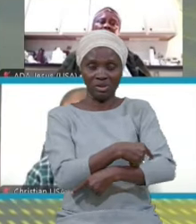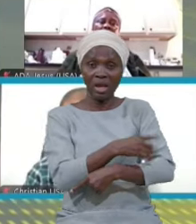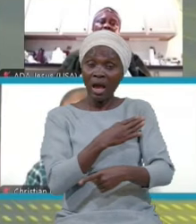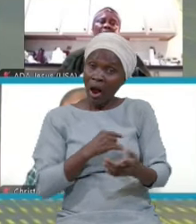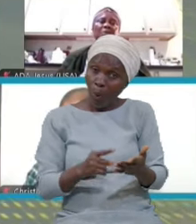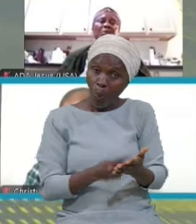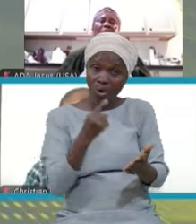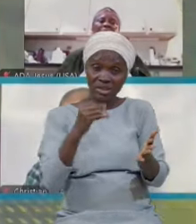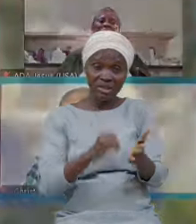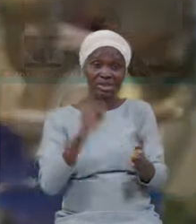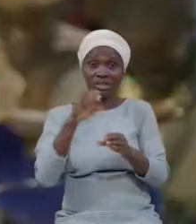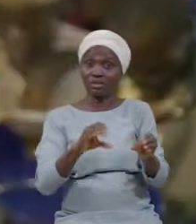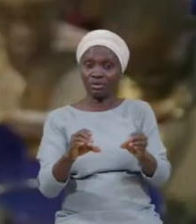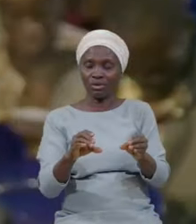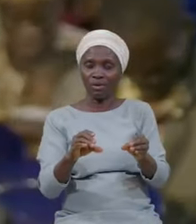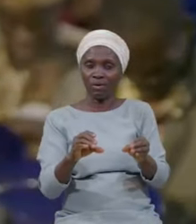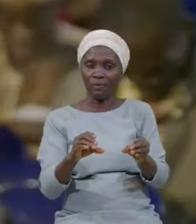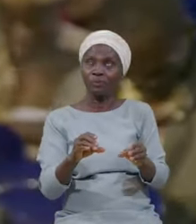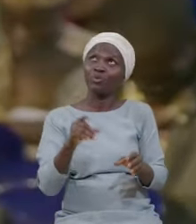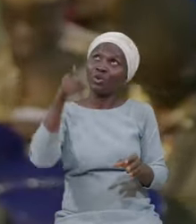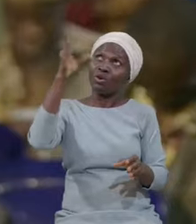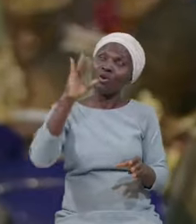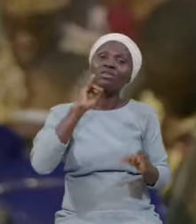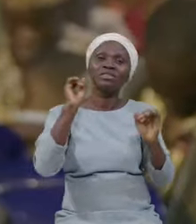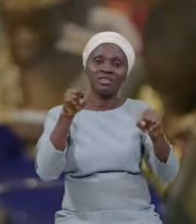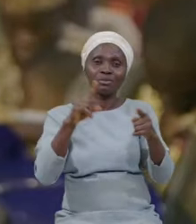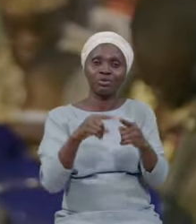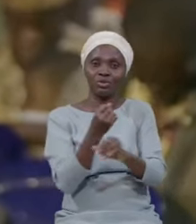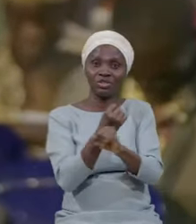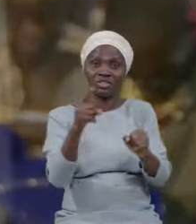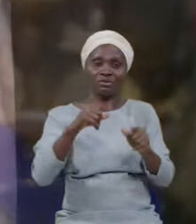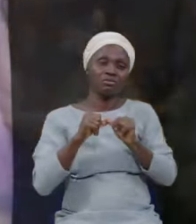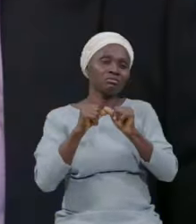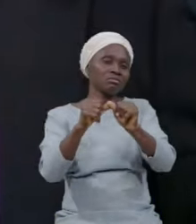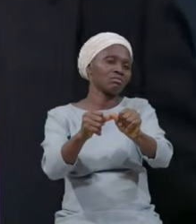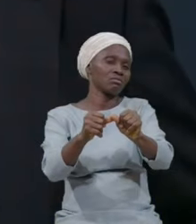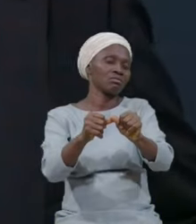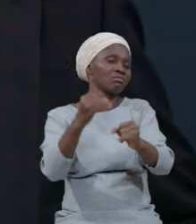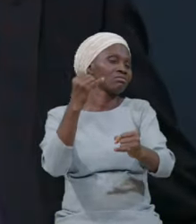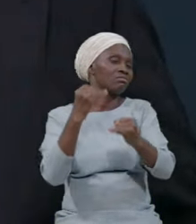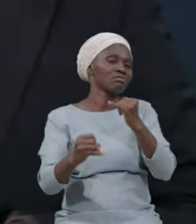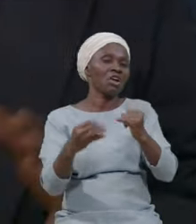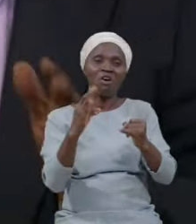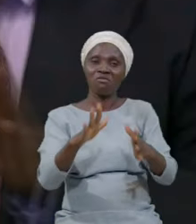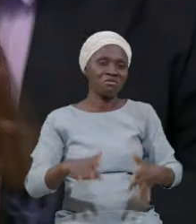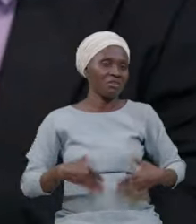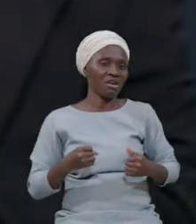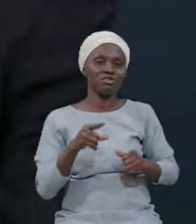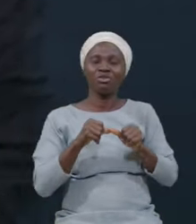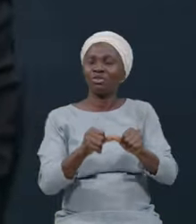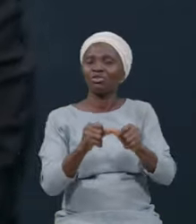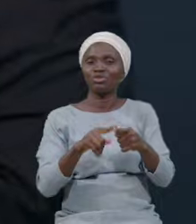it's able to save to the uttermost. For the rest of your life, you'll keep on enjoying